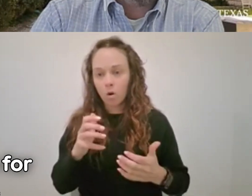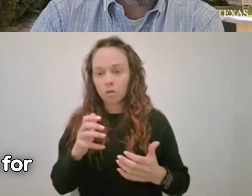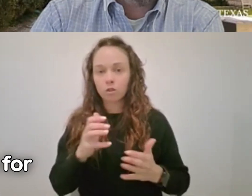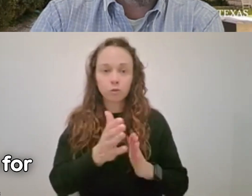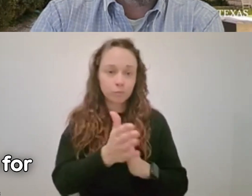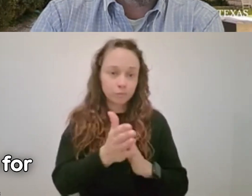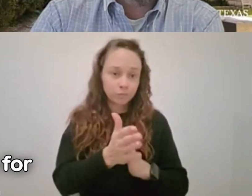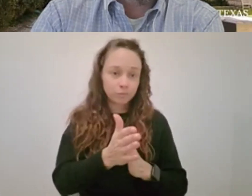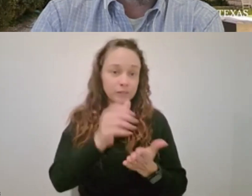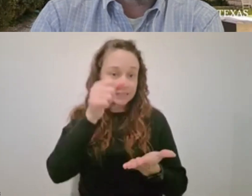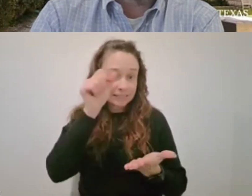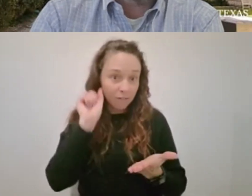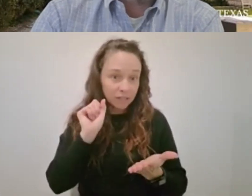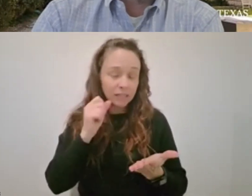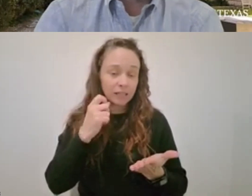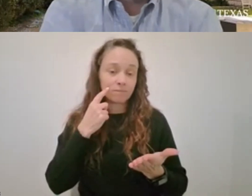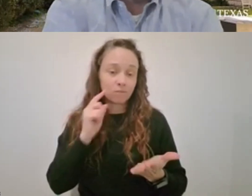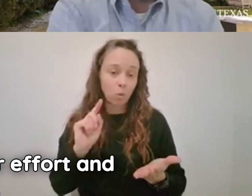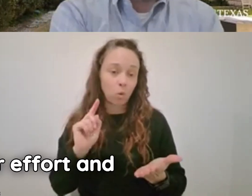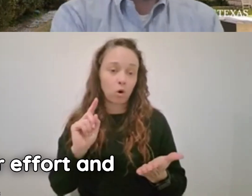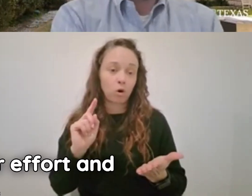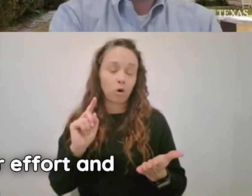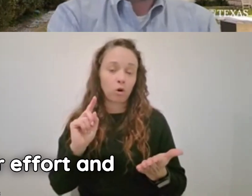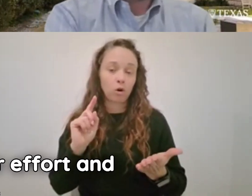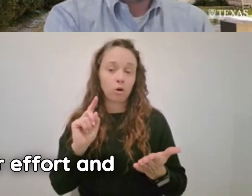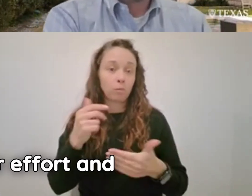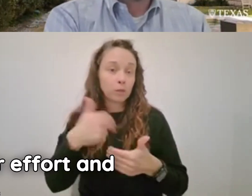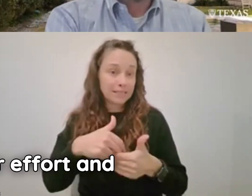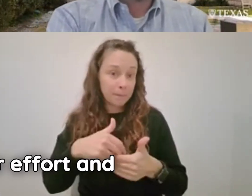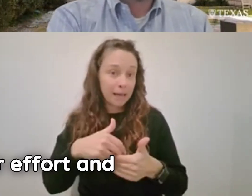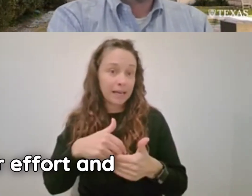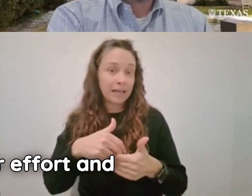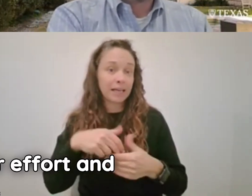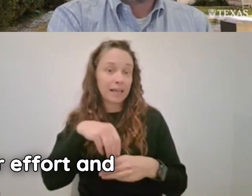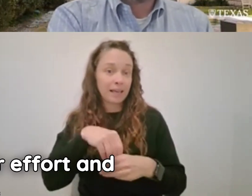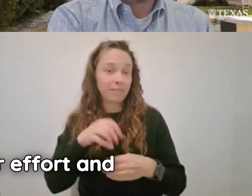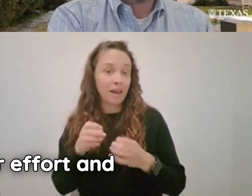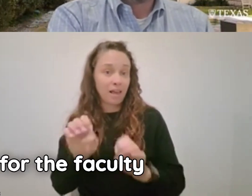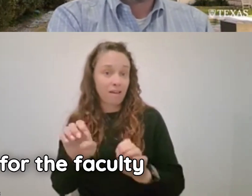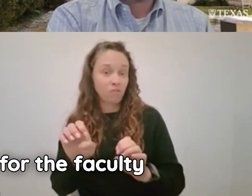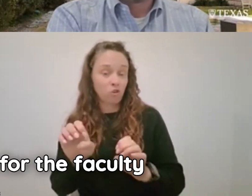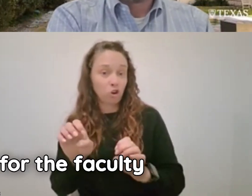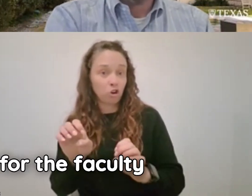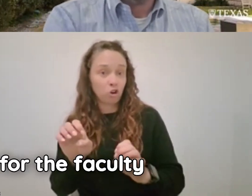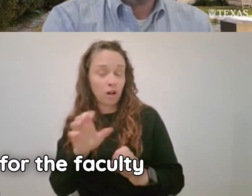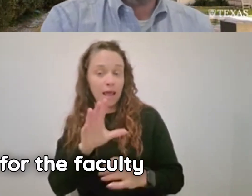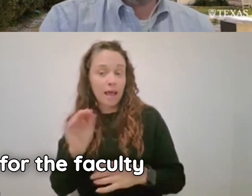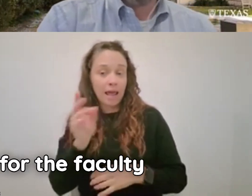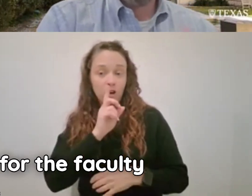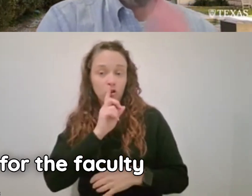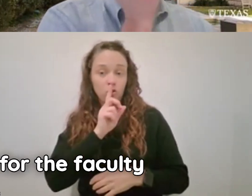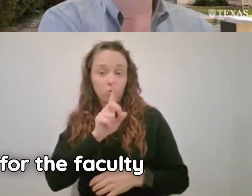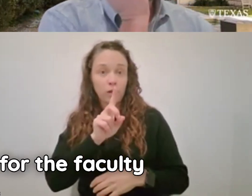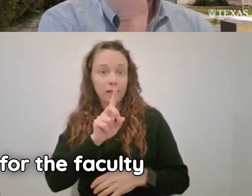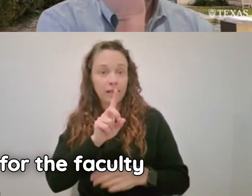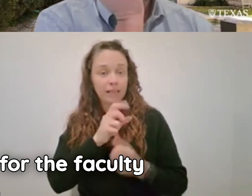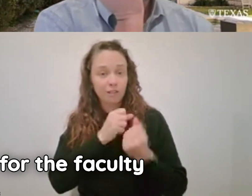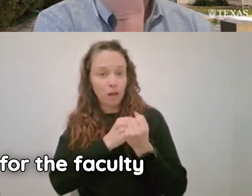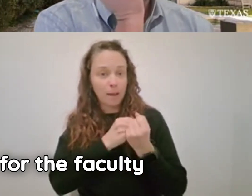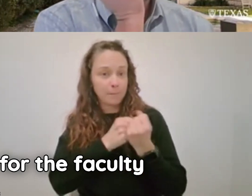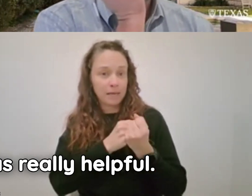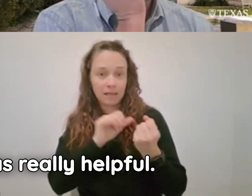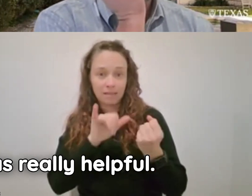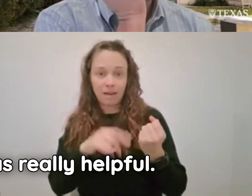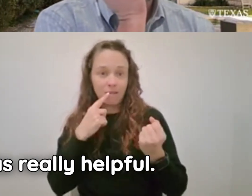Stephanie for participating in our effort and really championing it for